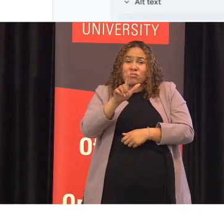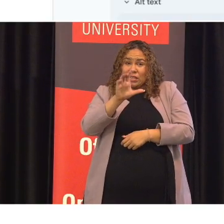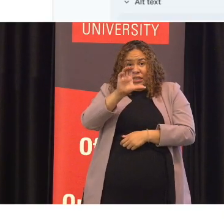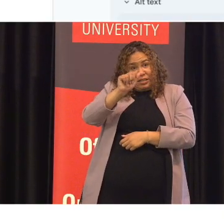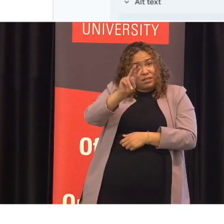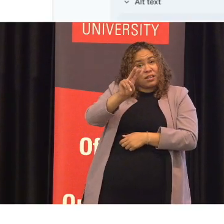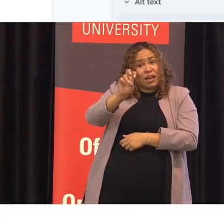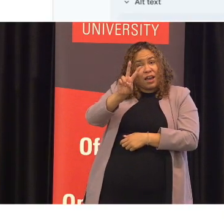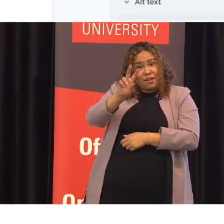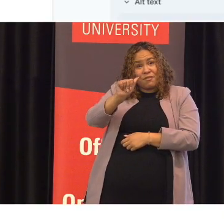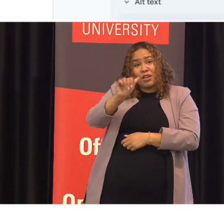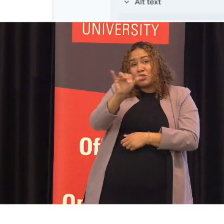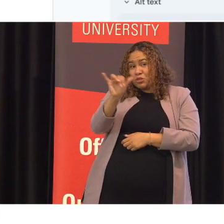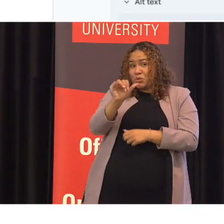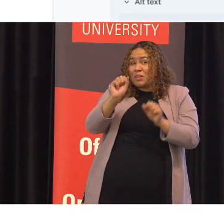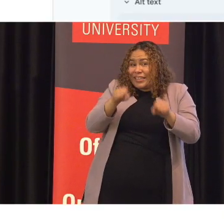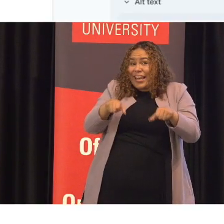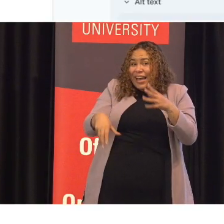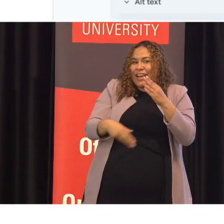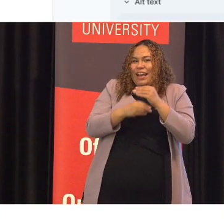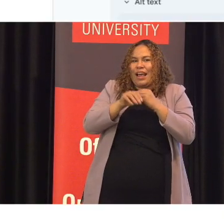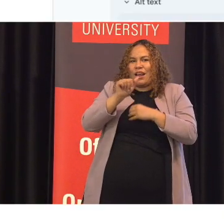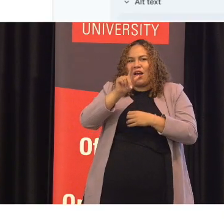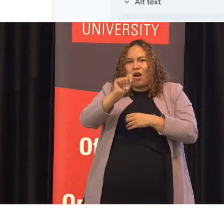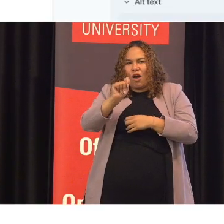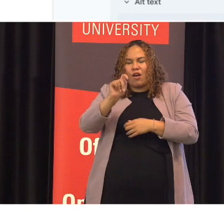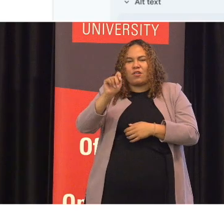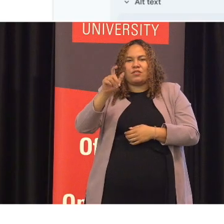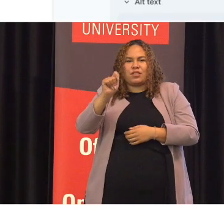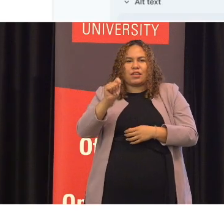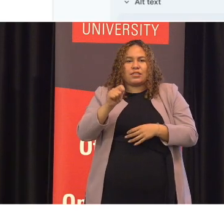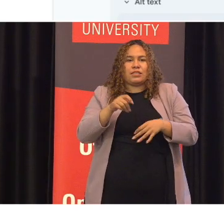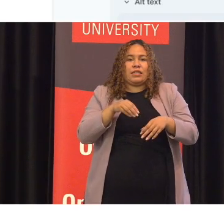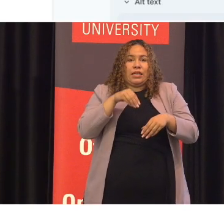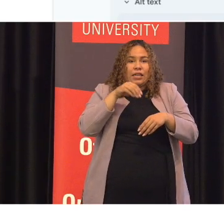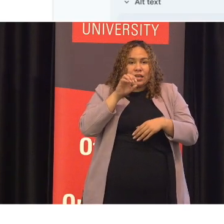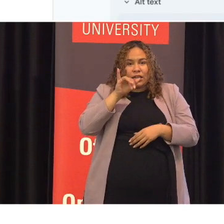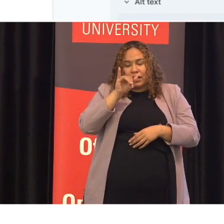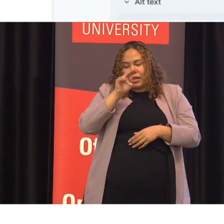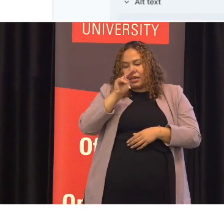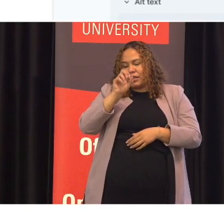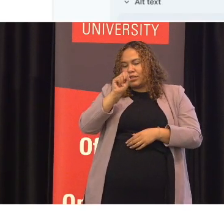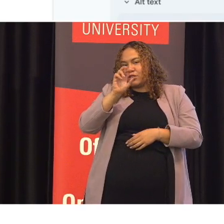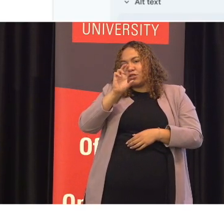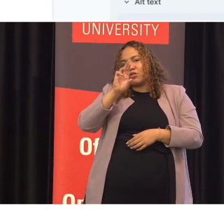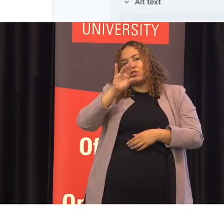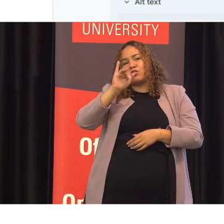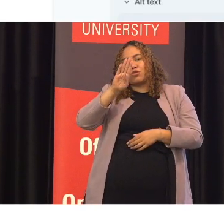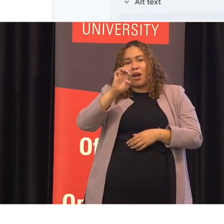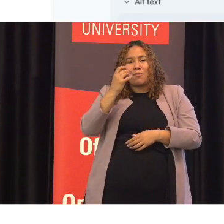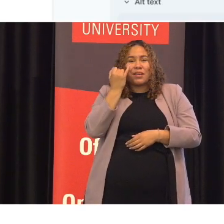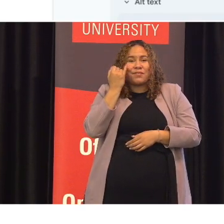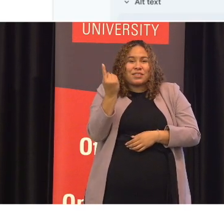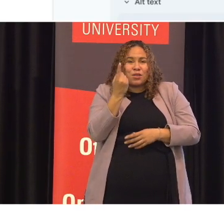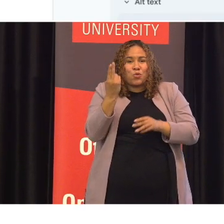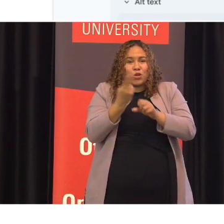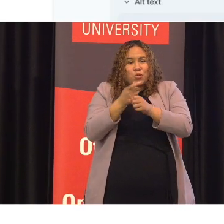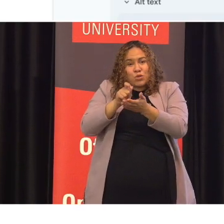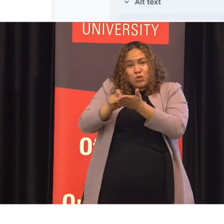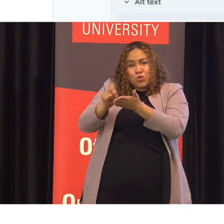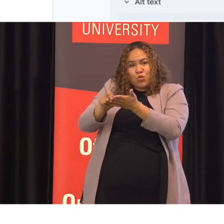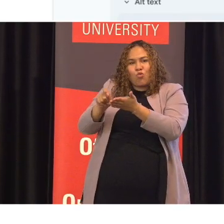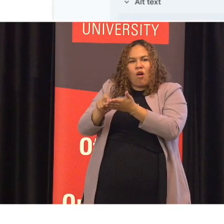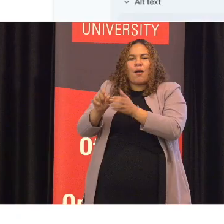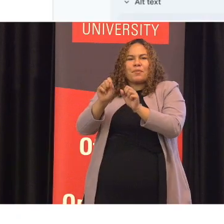add that alternative text. In Scribe, if we have anybody using Scribe in here, you have that tool as